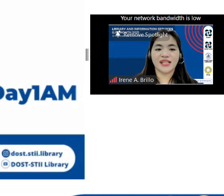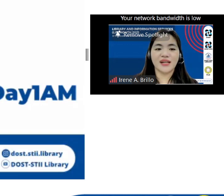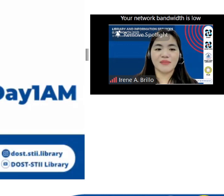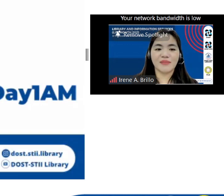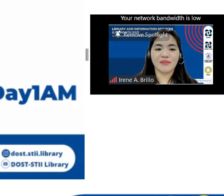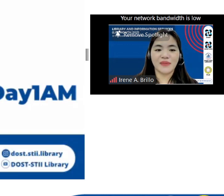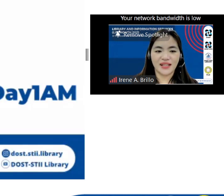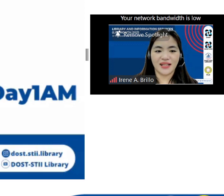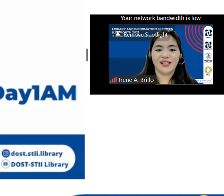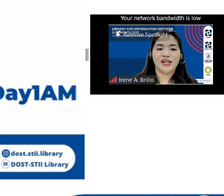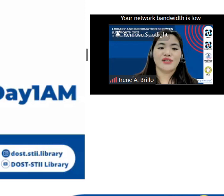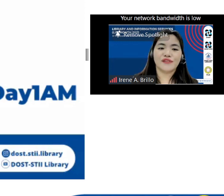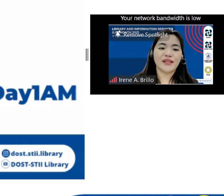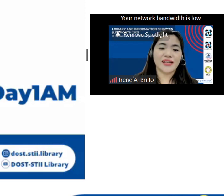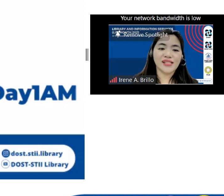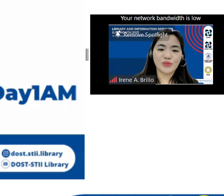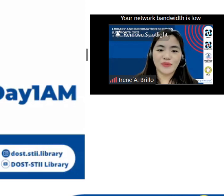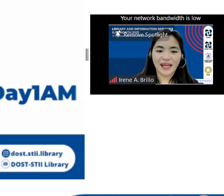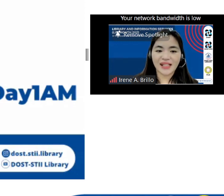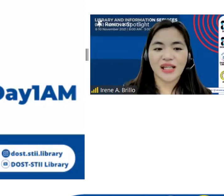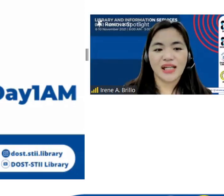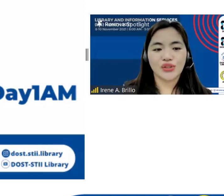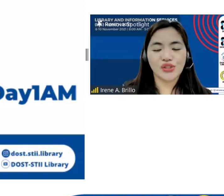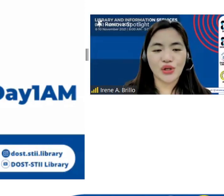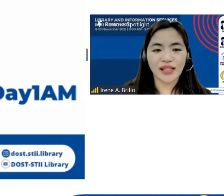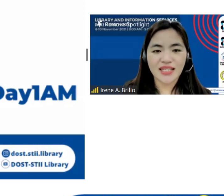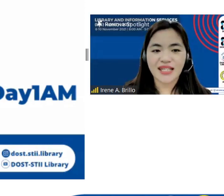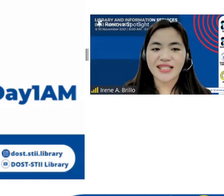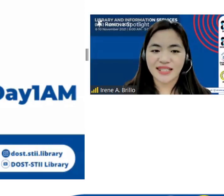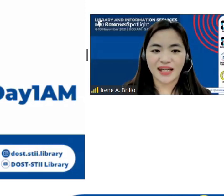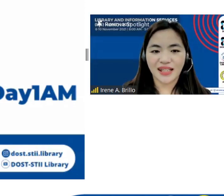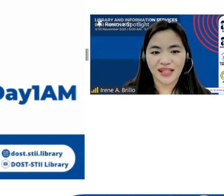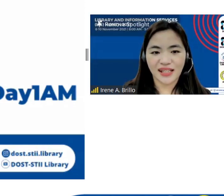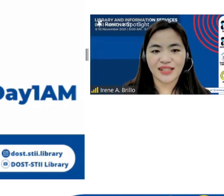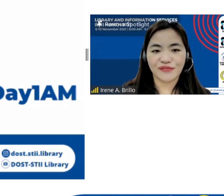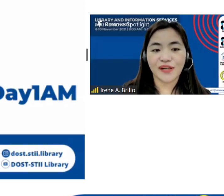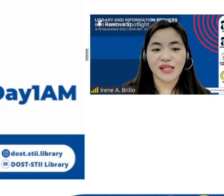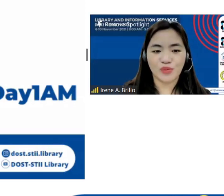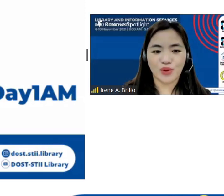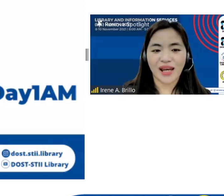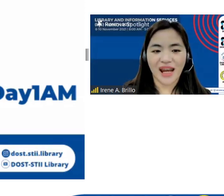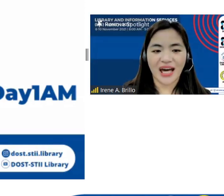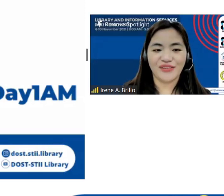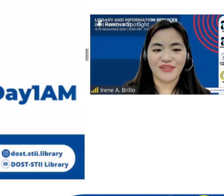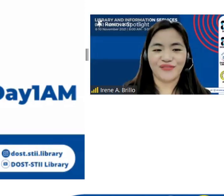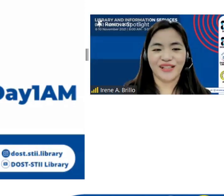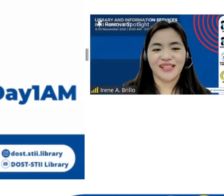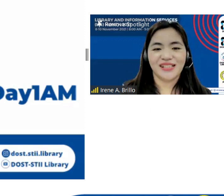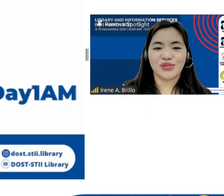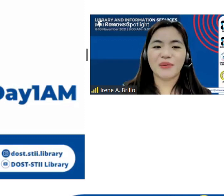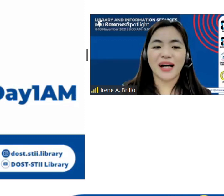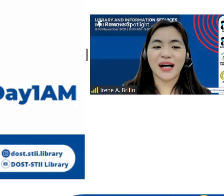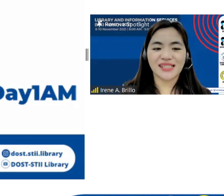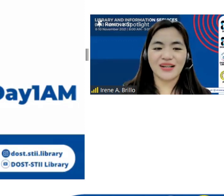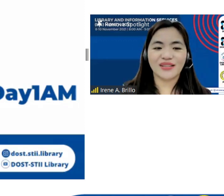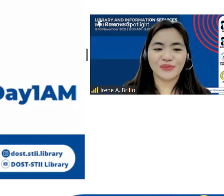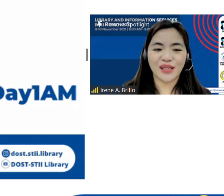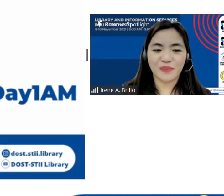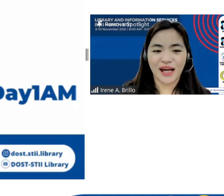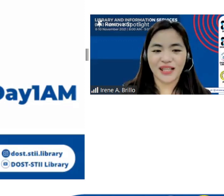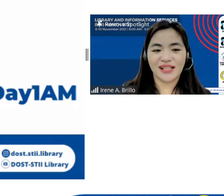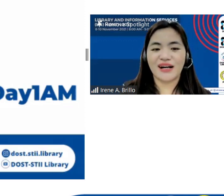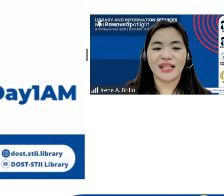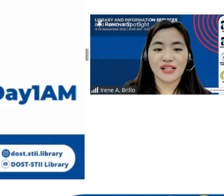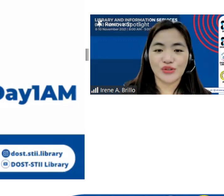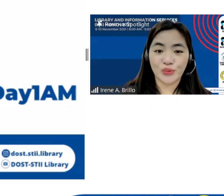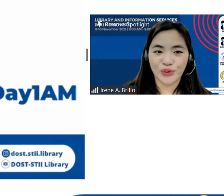the email for the Zoom link to join us instead in the Facebook Live. So na-max out na po